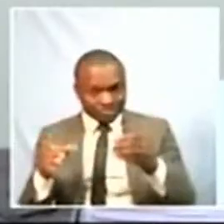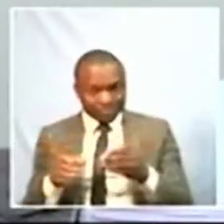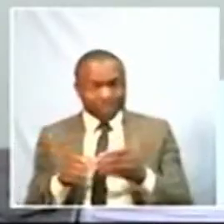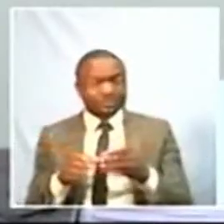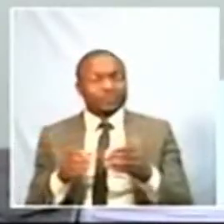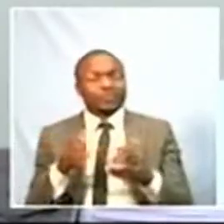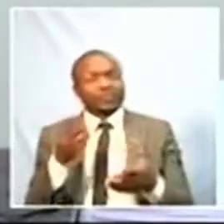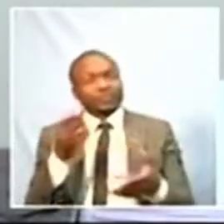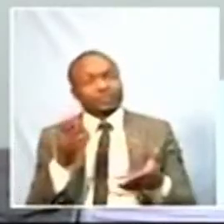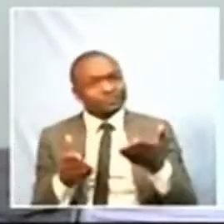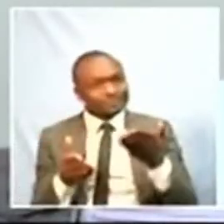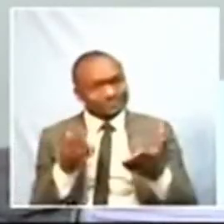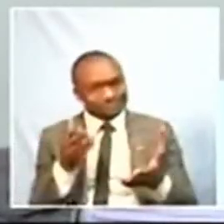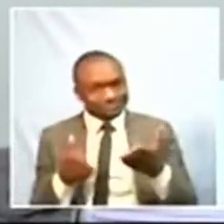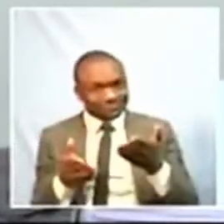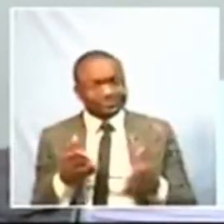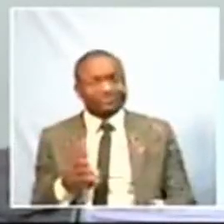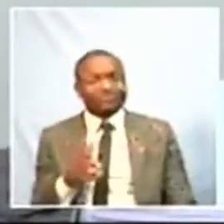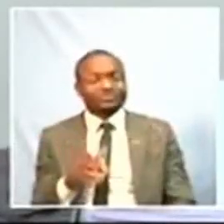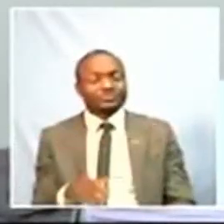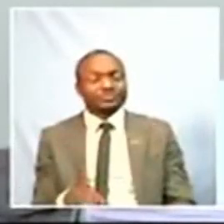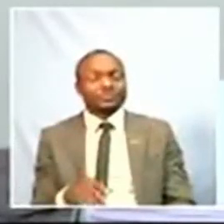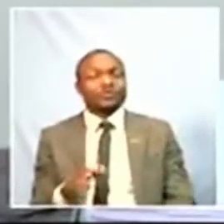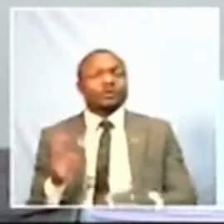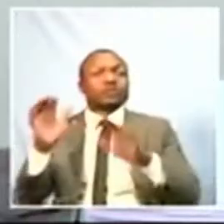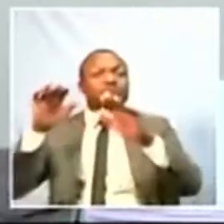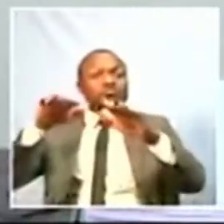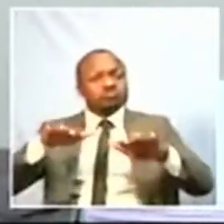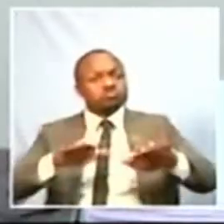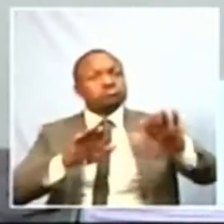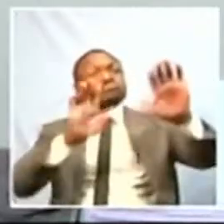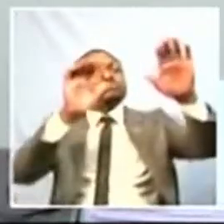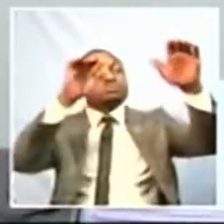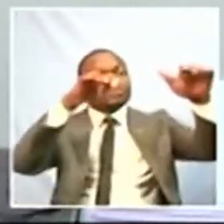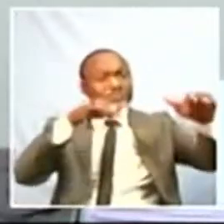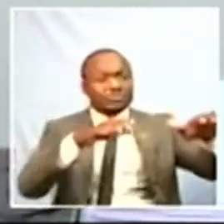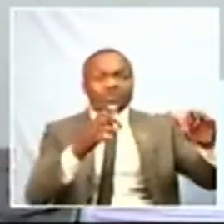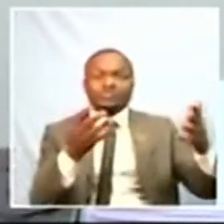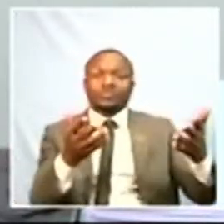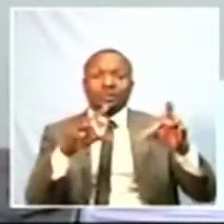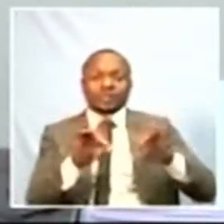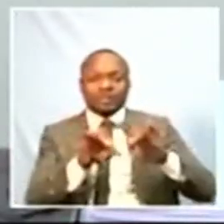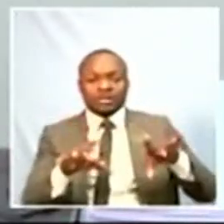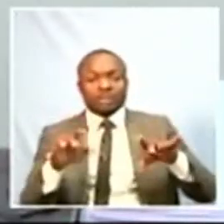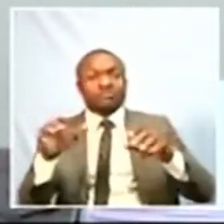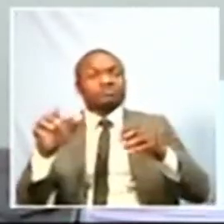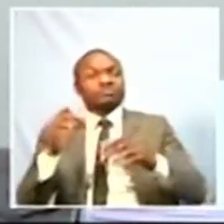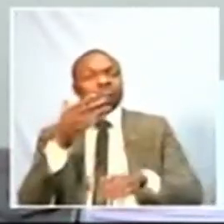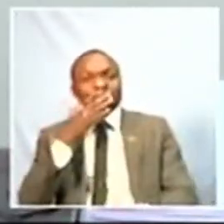where maybe there are hills, maybe the terrain is very bad.